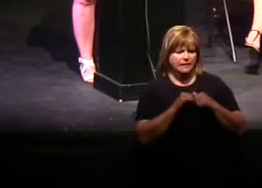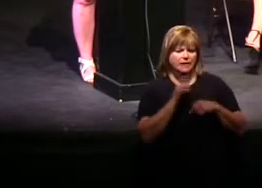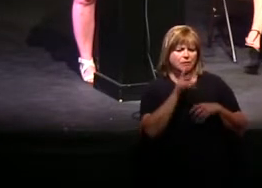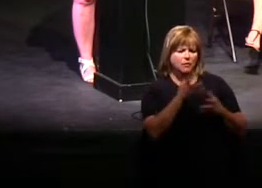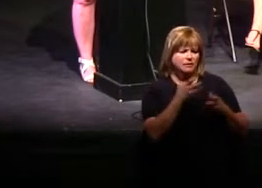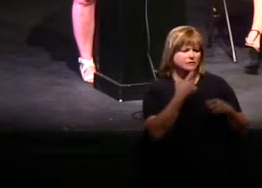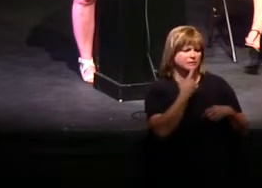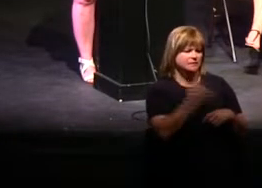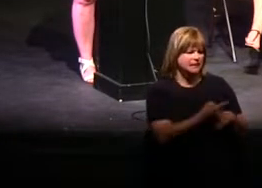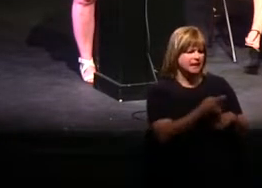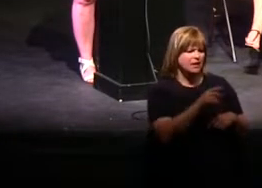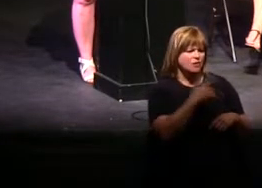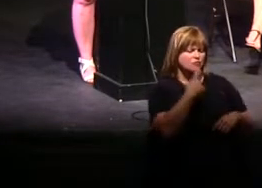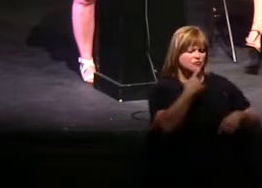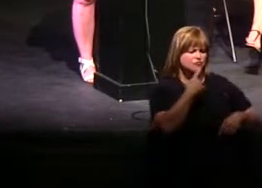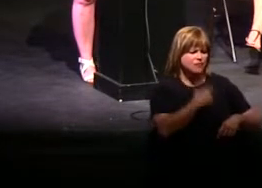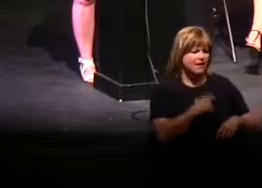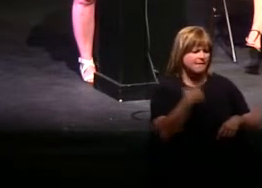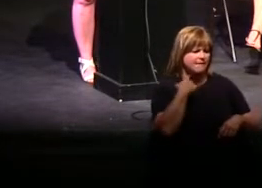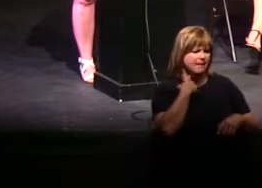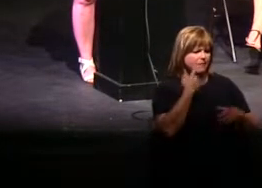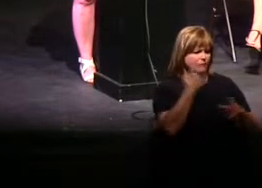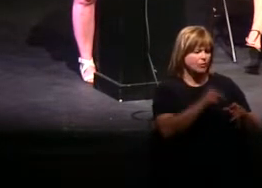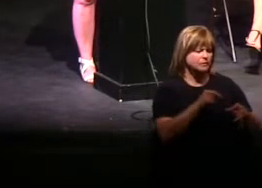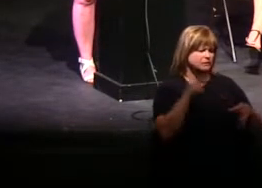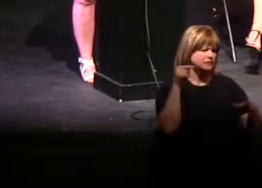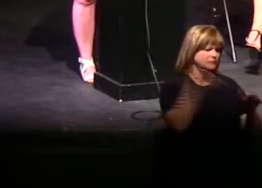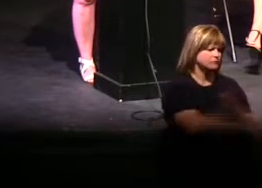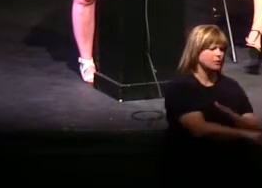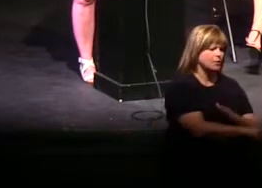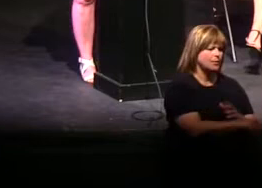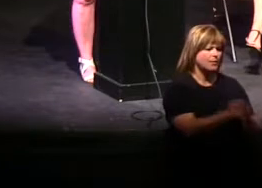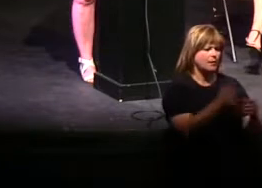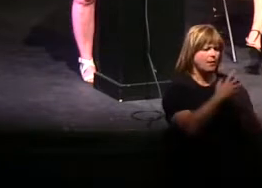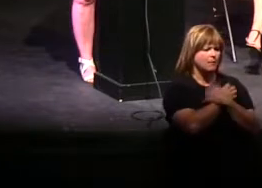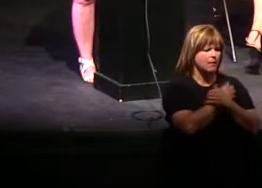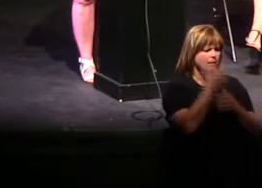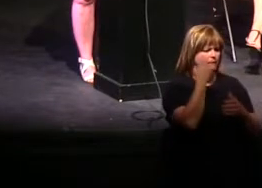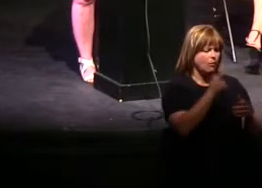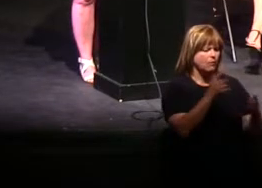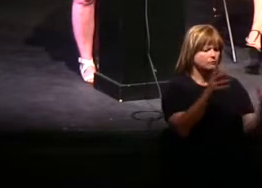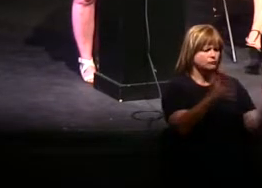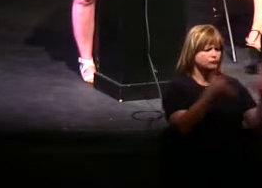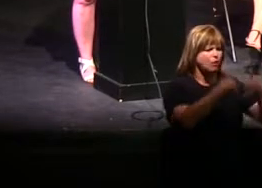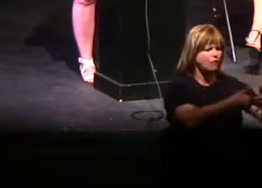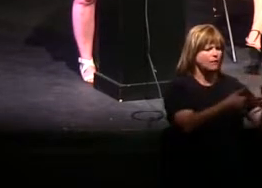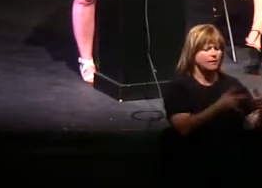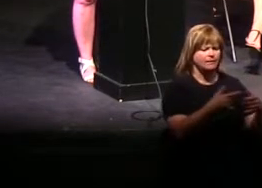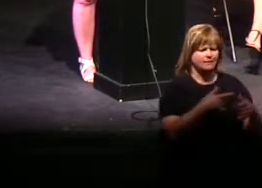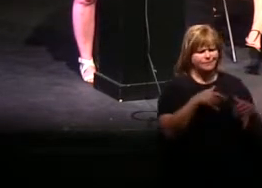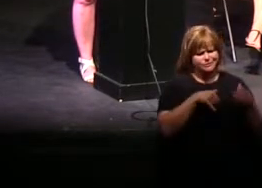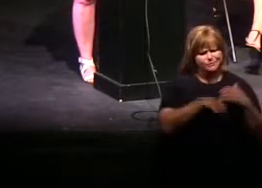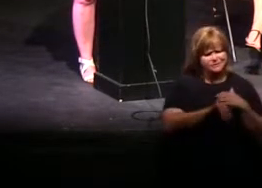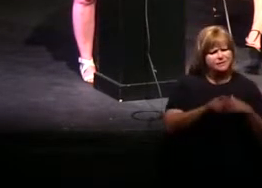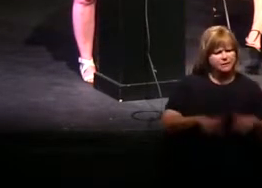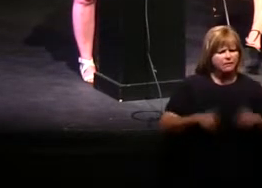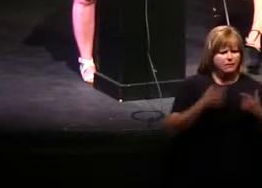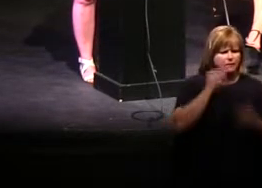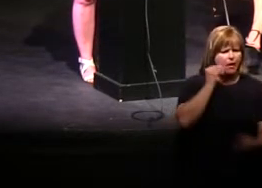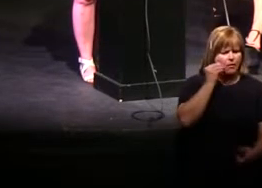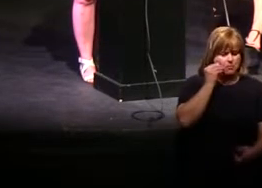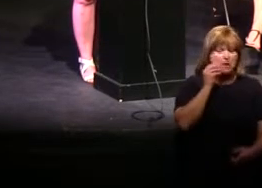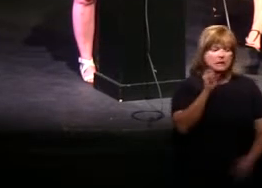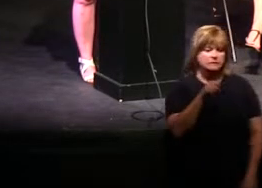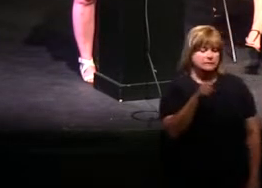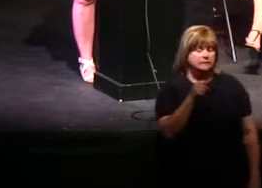just murdered a bear for a trophy. But my mother was more subtle. "Do you still live at home?" she said. "Yes,